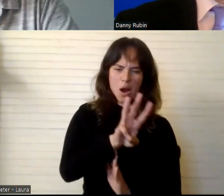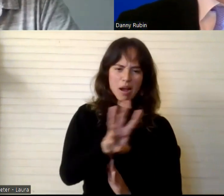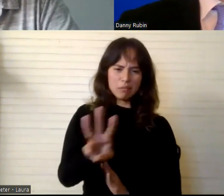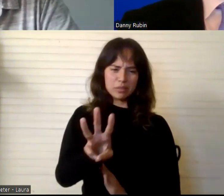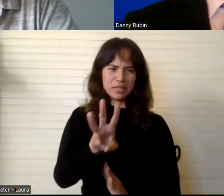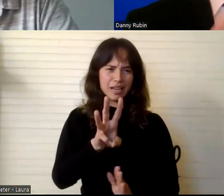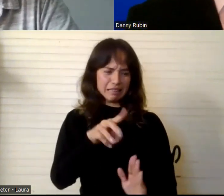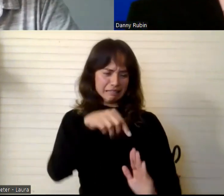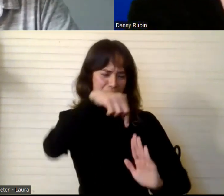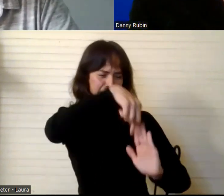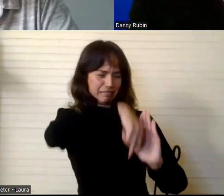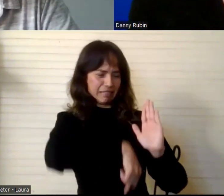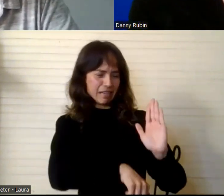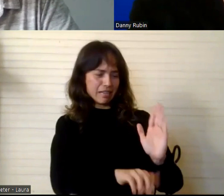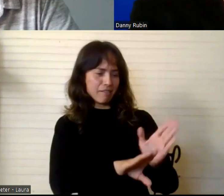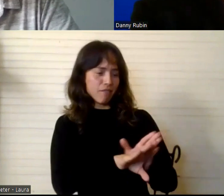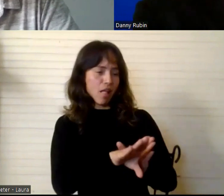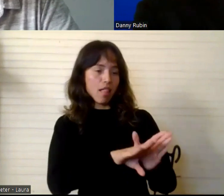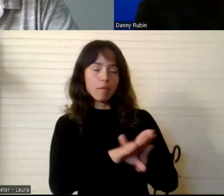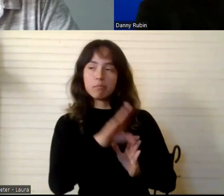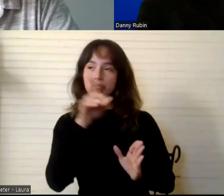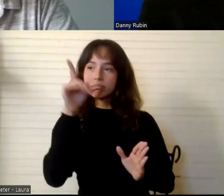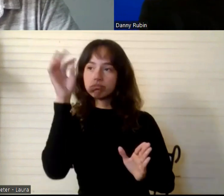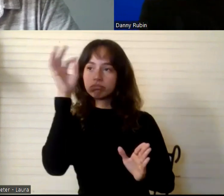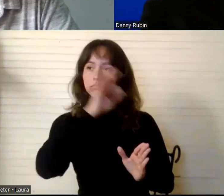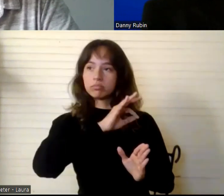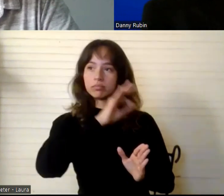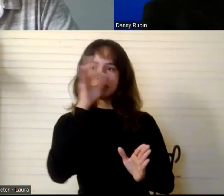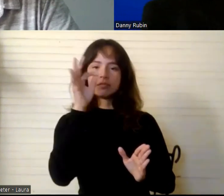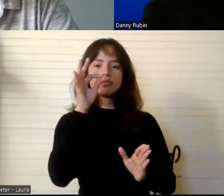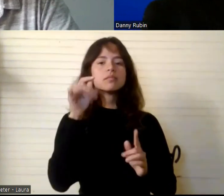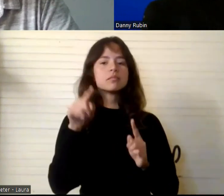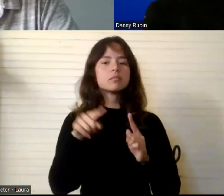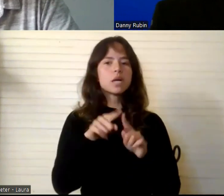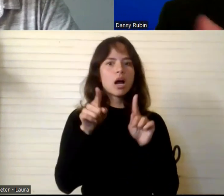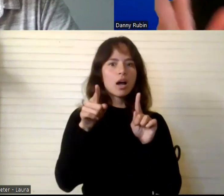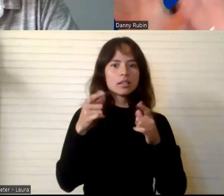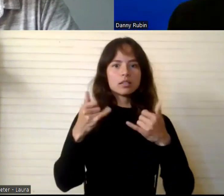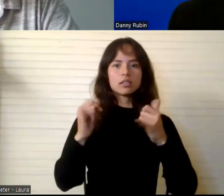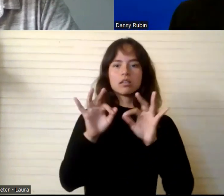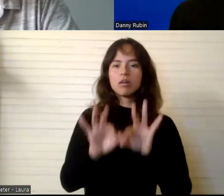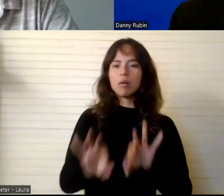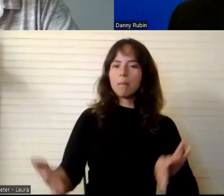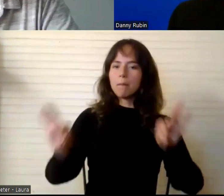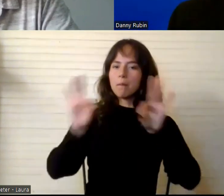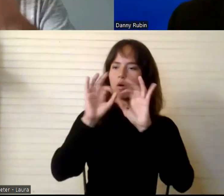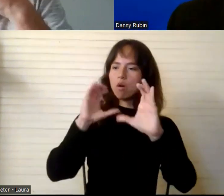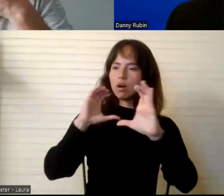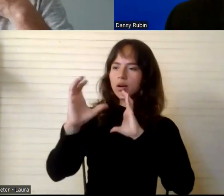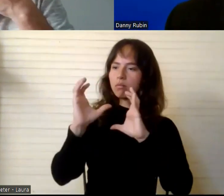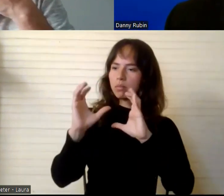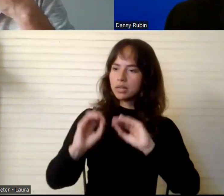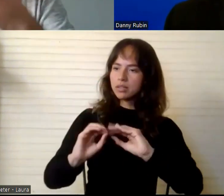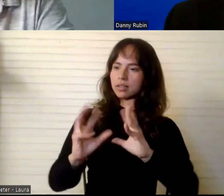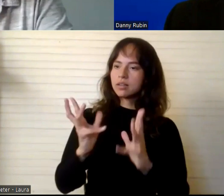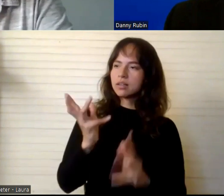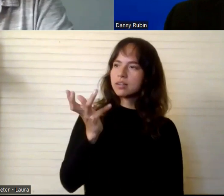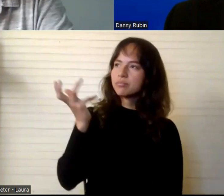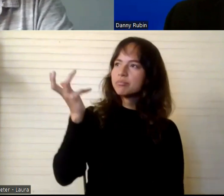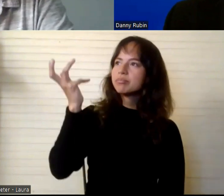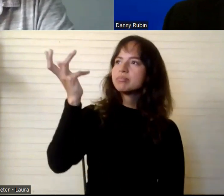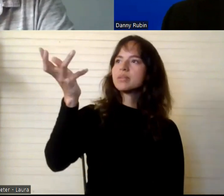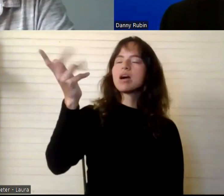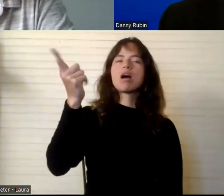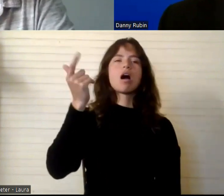our conversation today that there is a tremendous amount of technical knowledge in this job, but just as much relationship